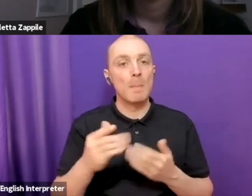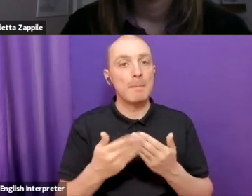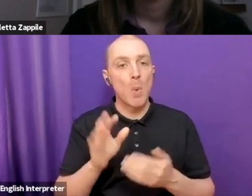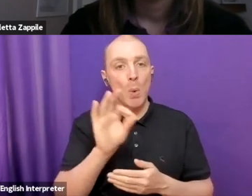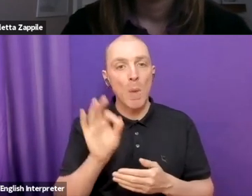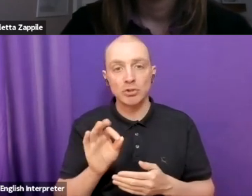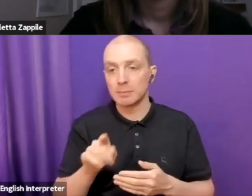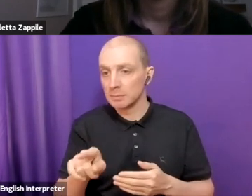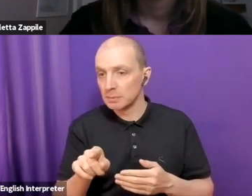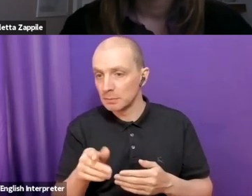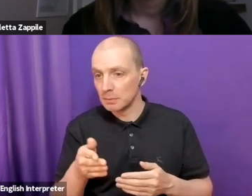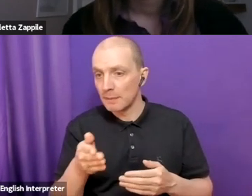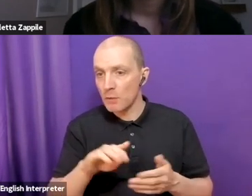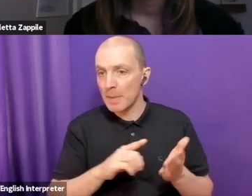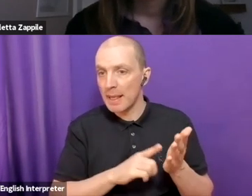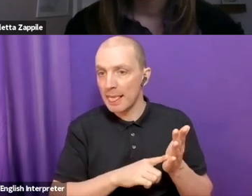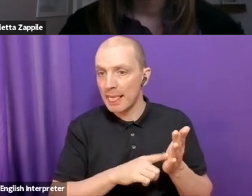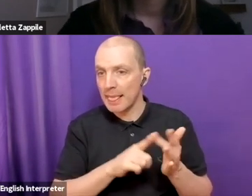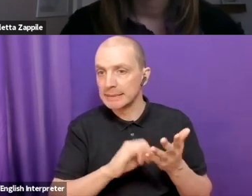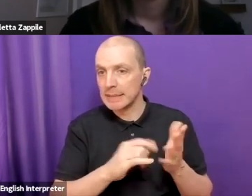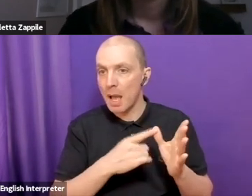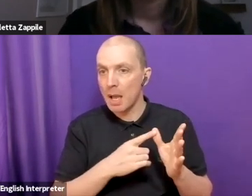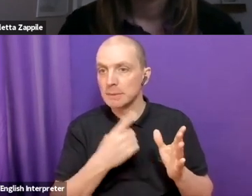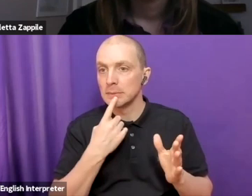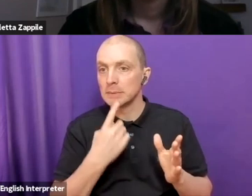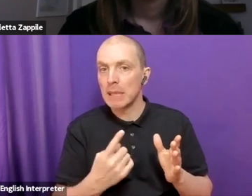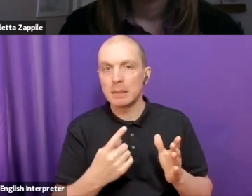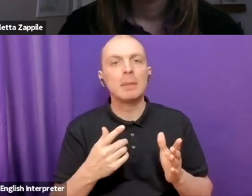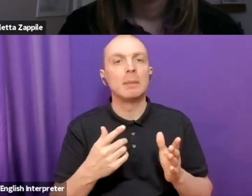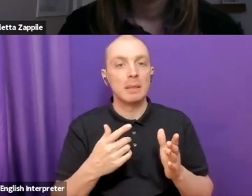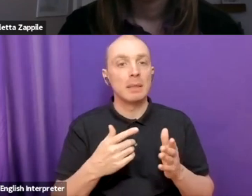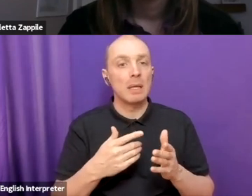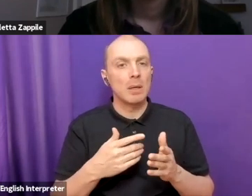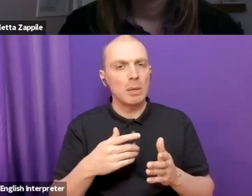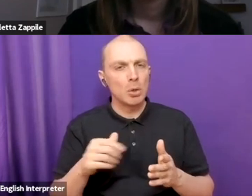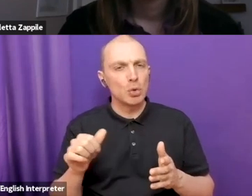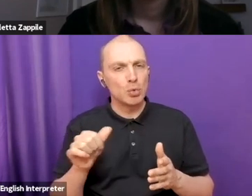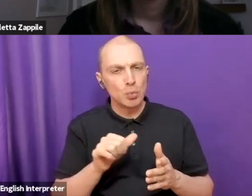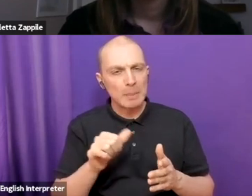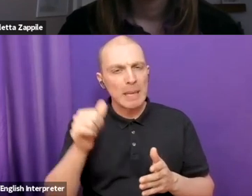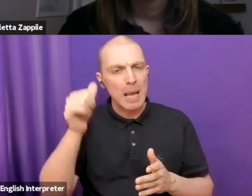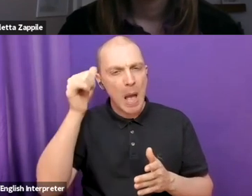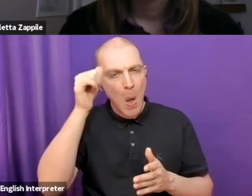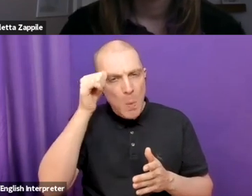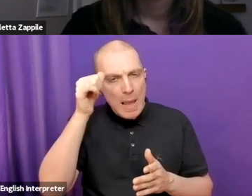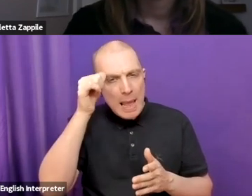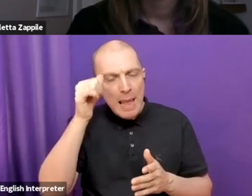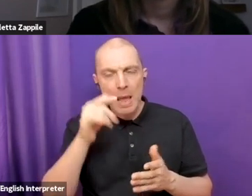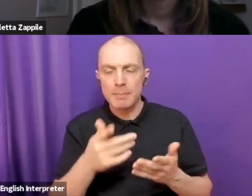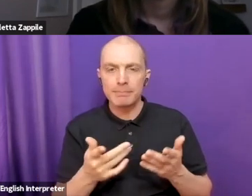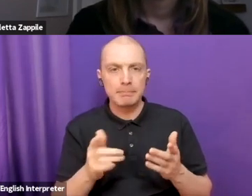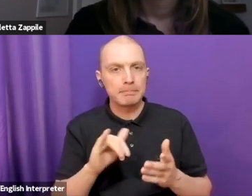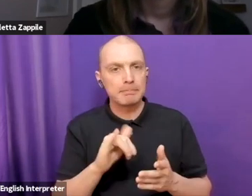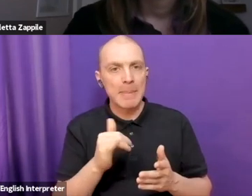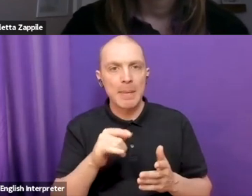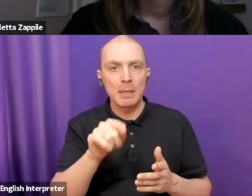we've got a question from Lucy Mulvey. She says, is there anything we should be aware of and do if we are civil society